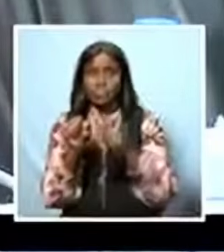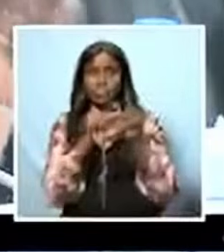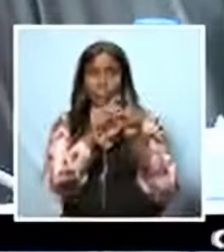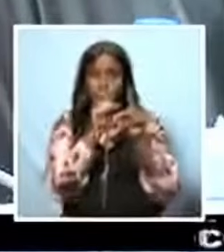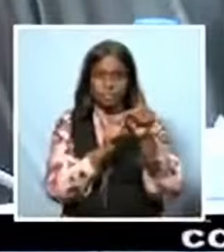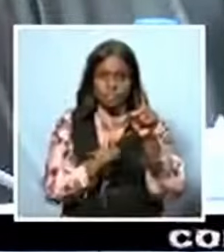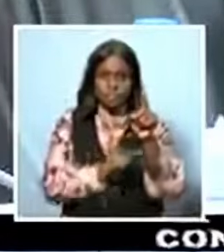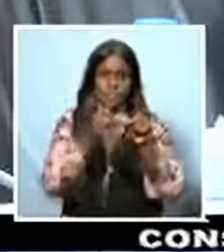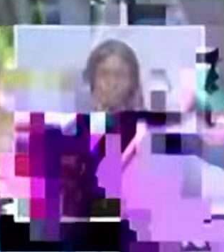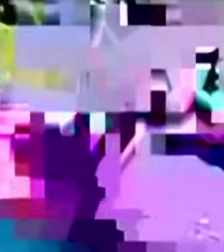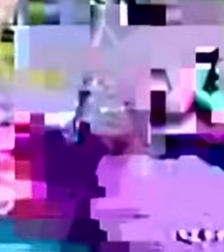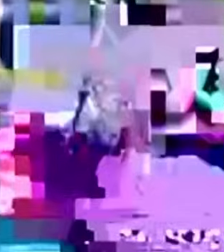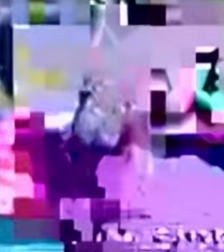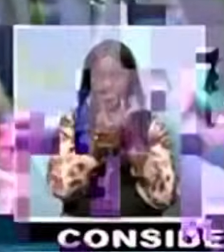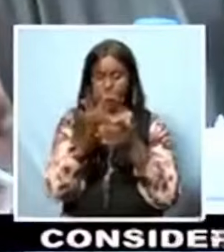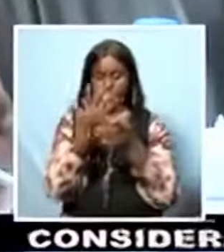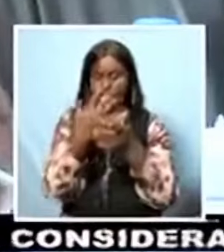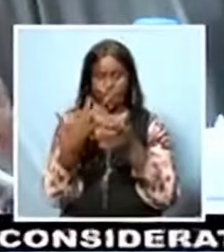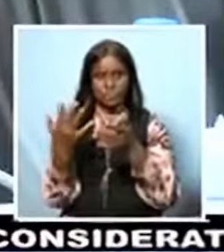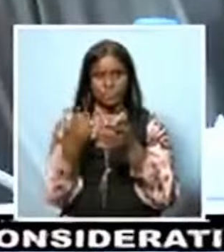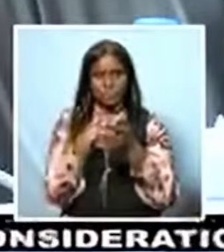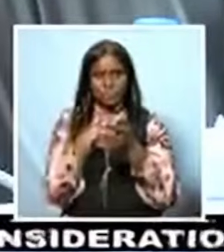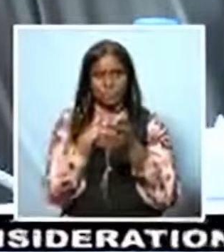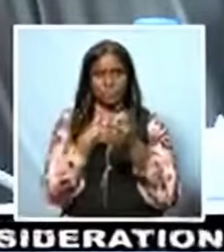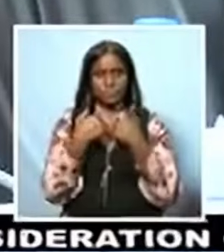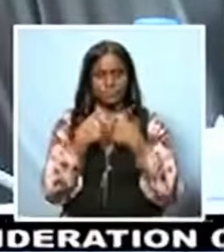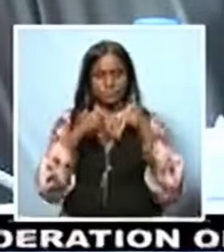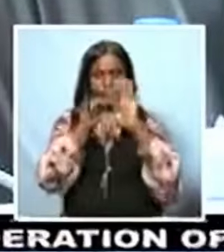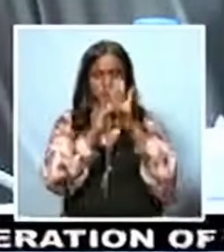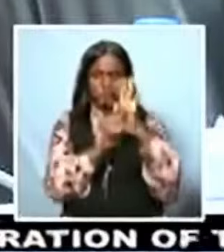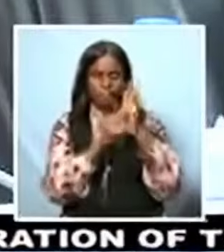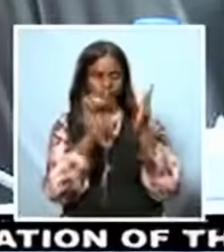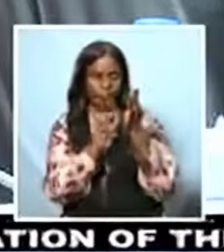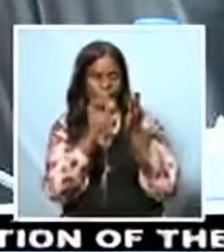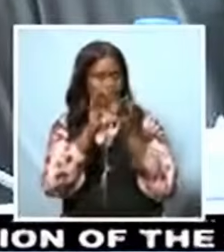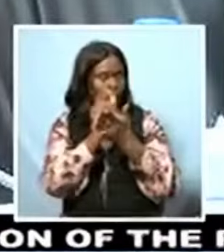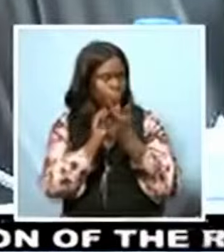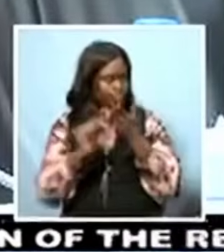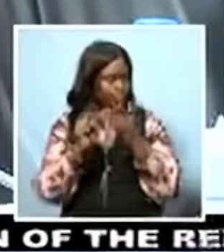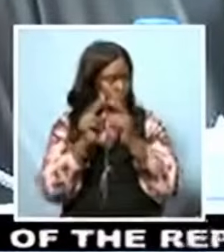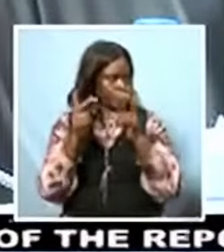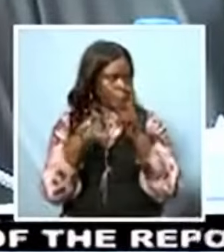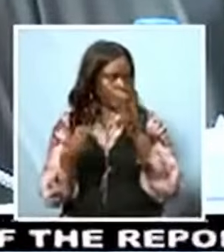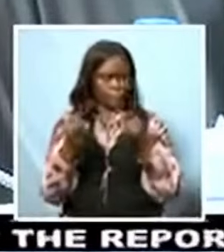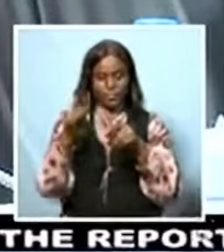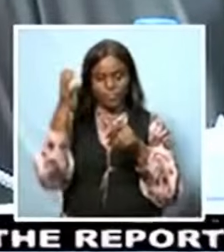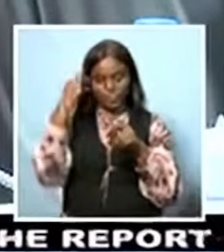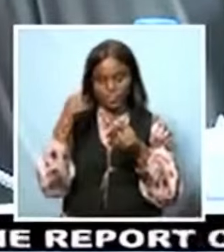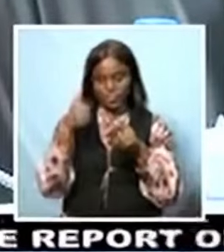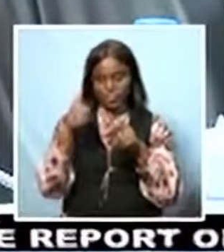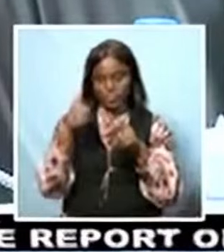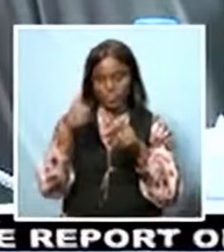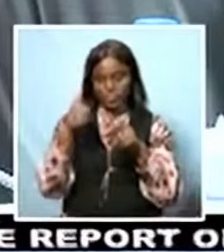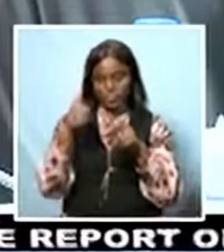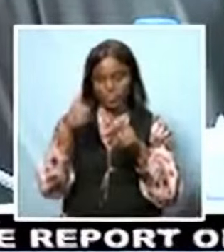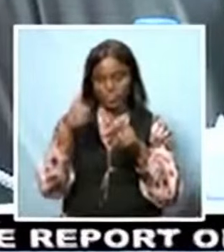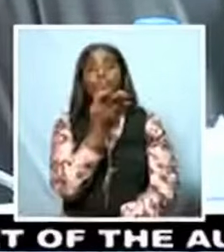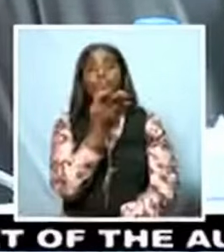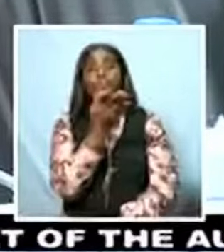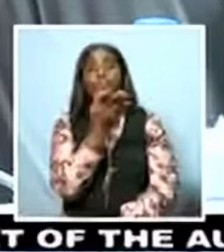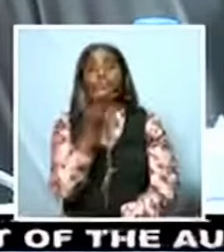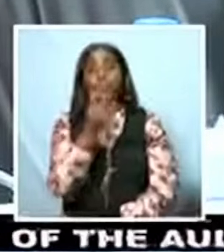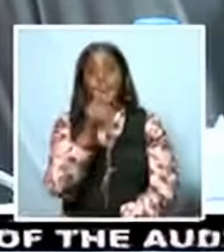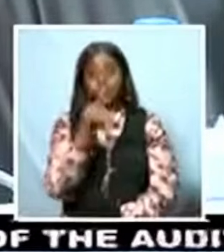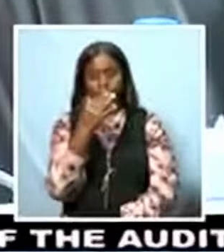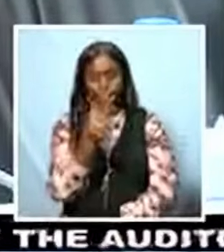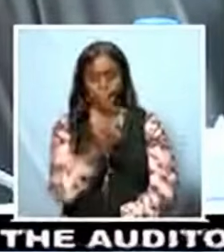you understand some of these things, but now, do you have these policies written so that when an officer joins you from the commission, you give